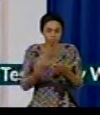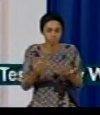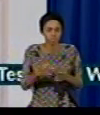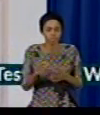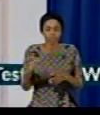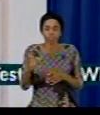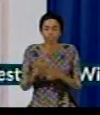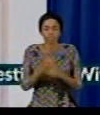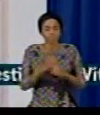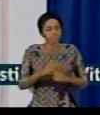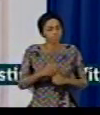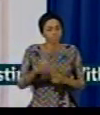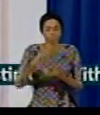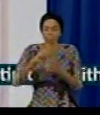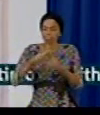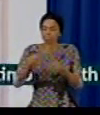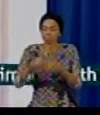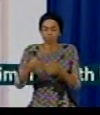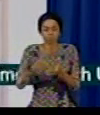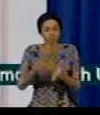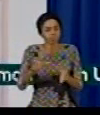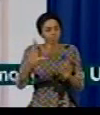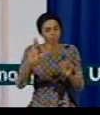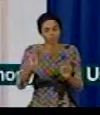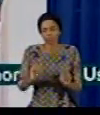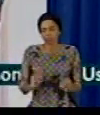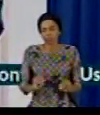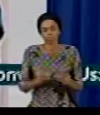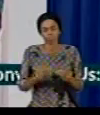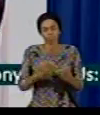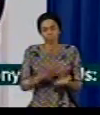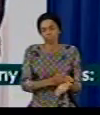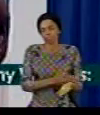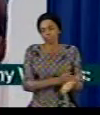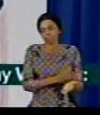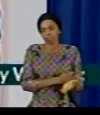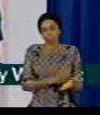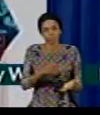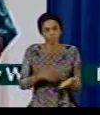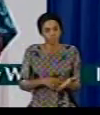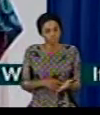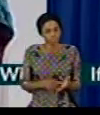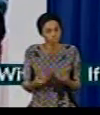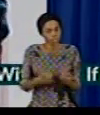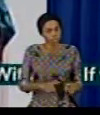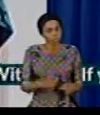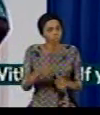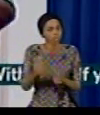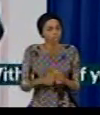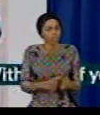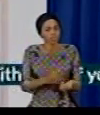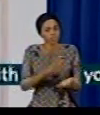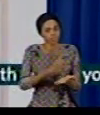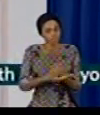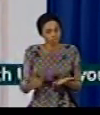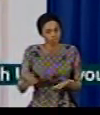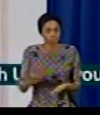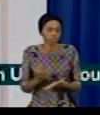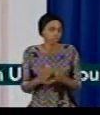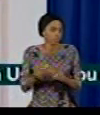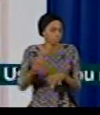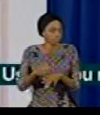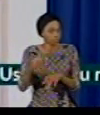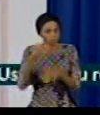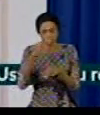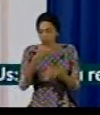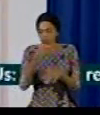avail. But yesterday, this thing normally comes up every week. Sometimes I will not tell anyone that I'm having